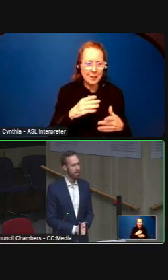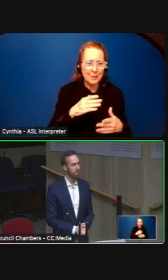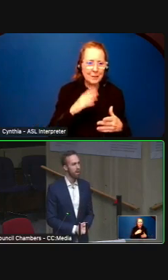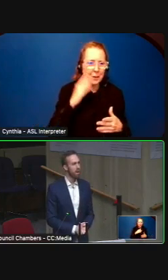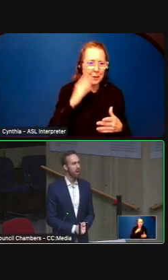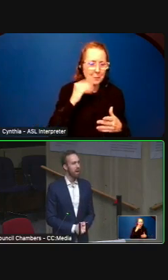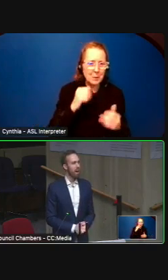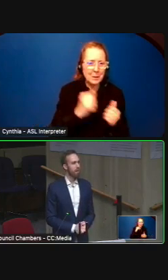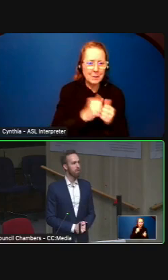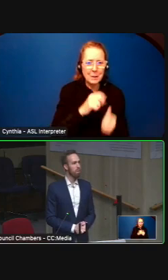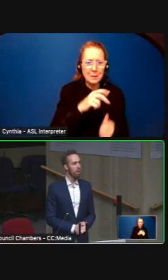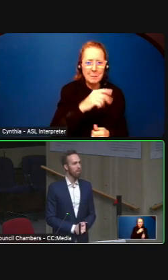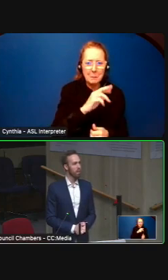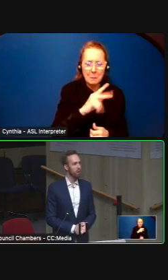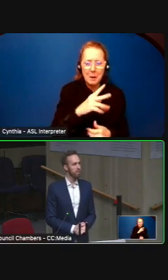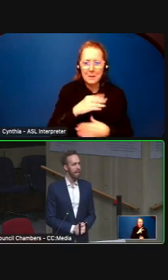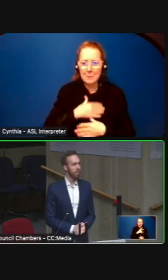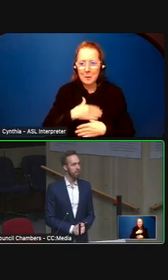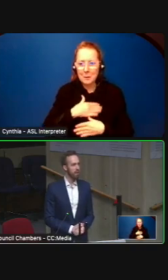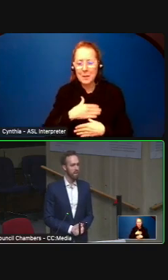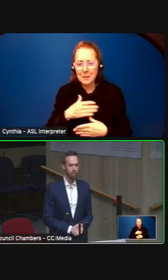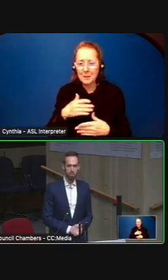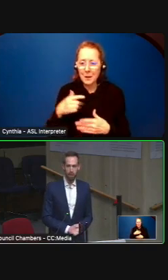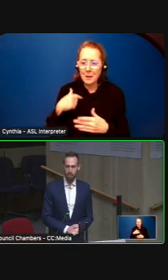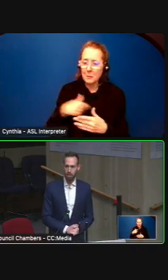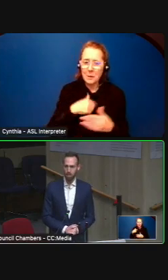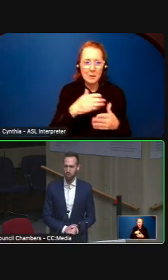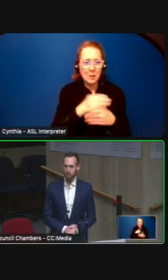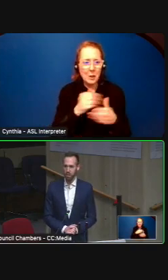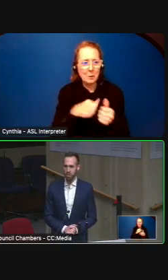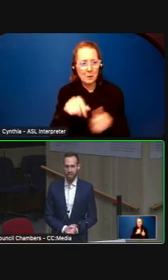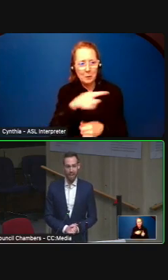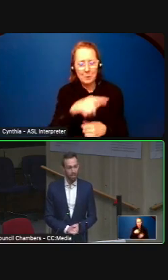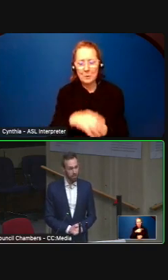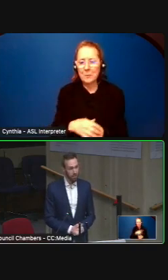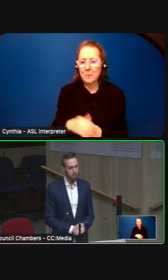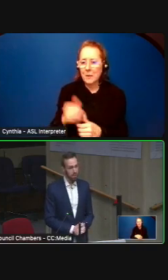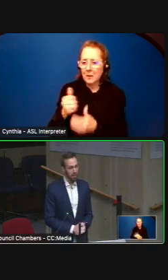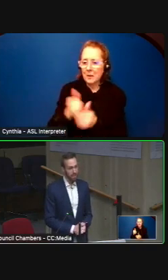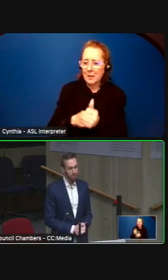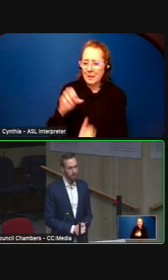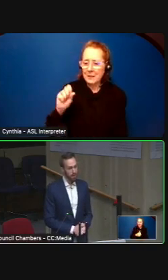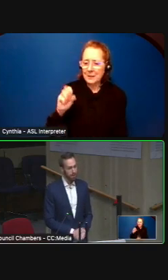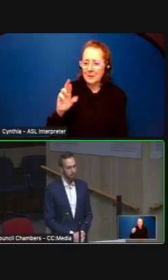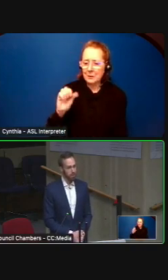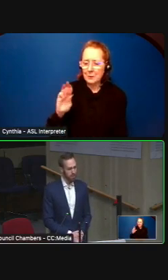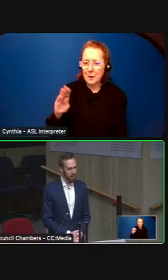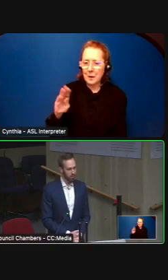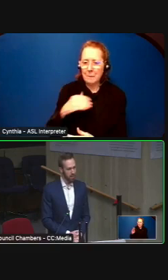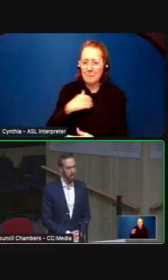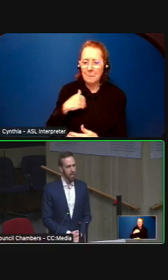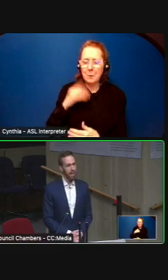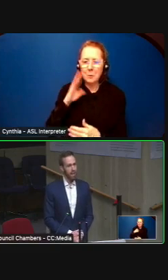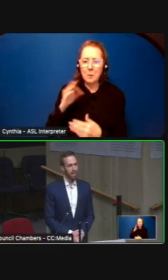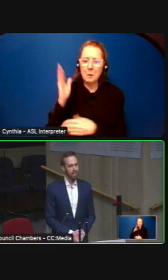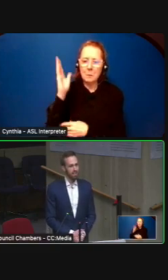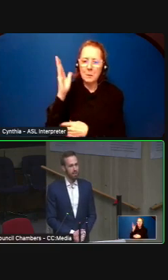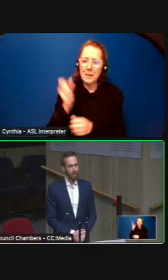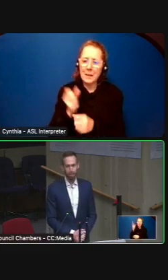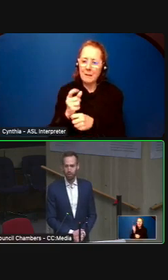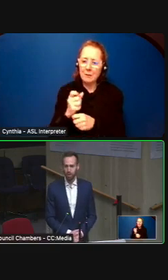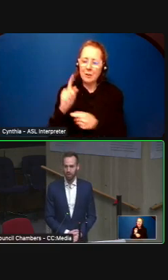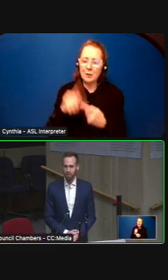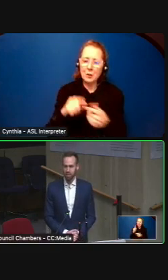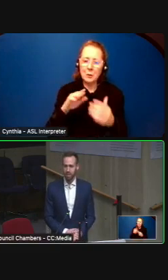to you. So one of our goals now is each SPRAB member is going to present annually to at least one neighborhood association. And this is going